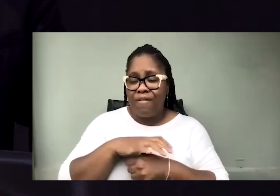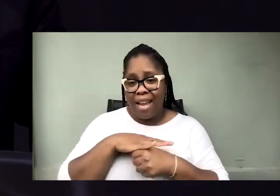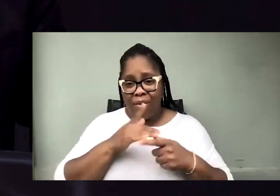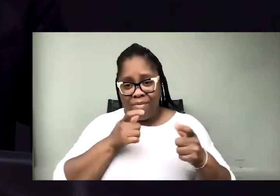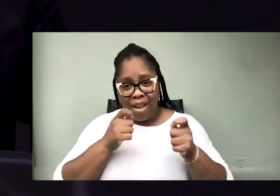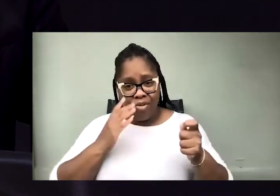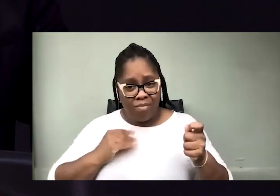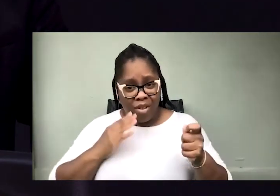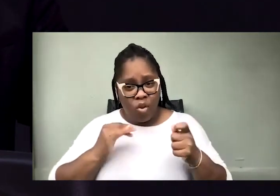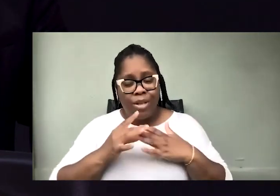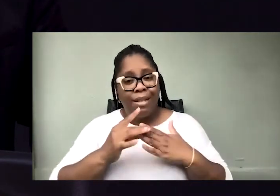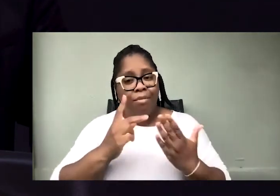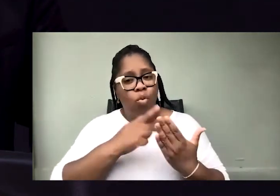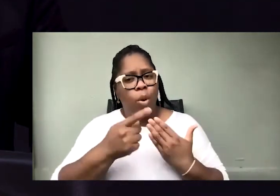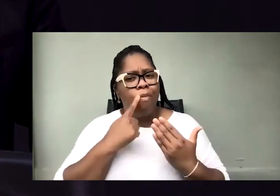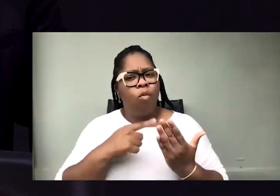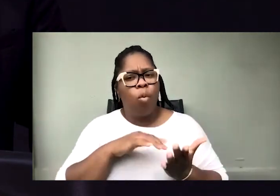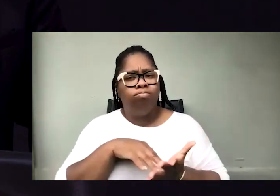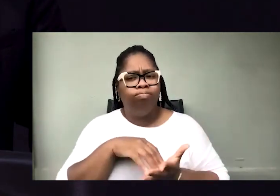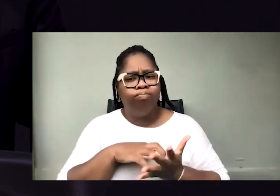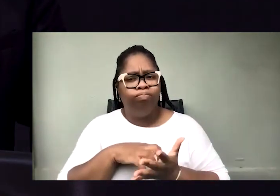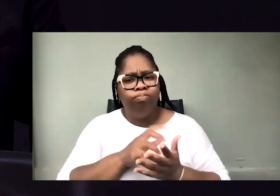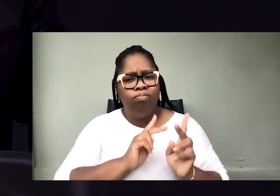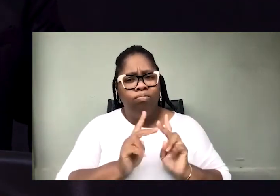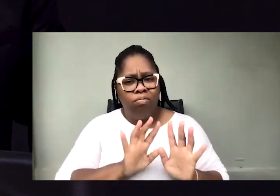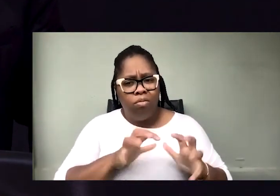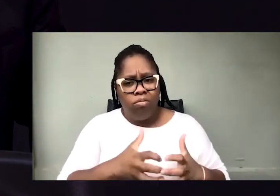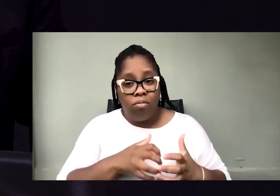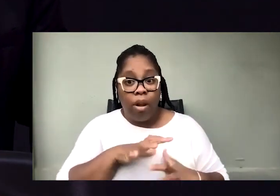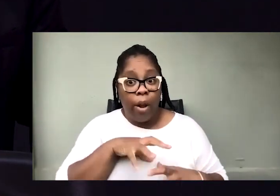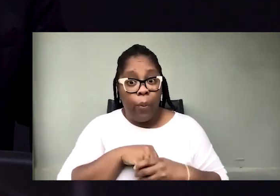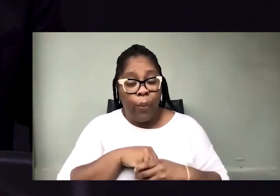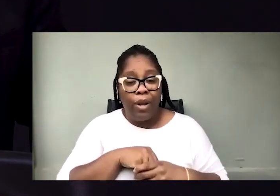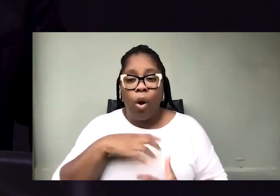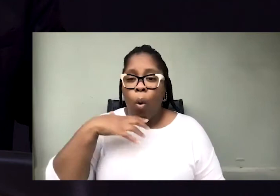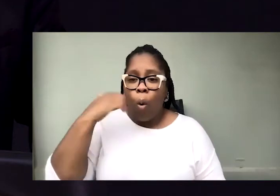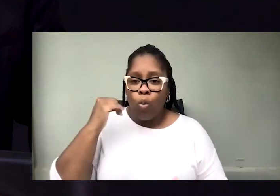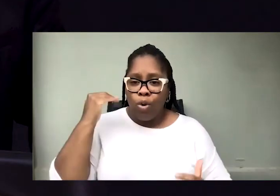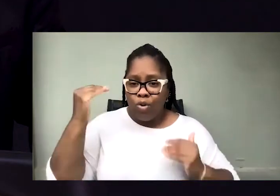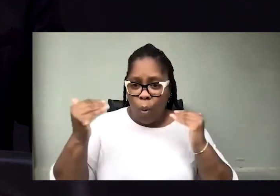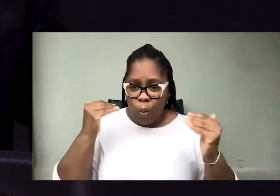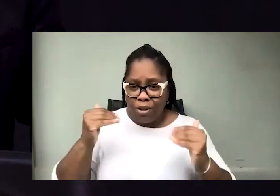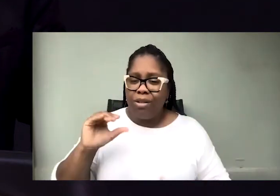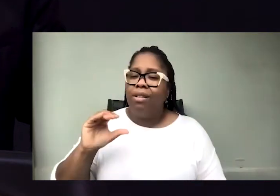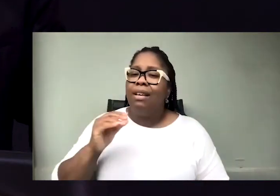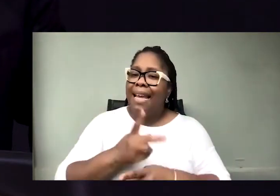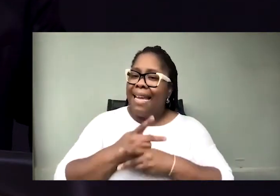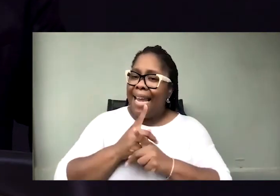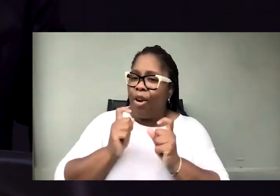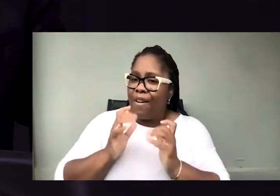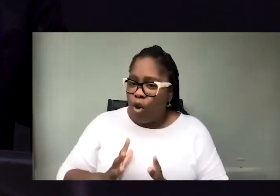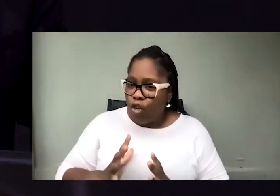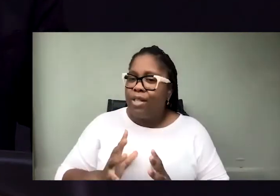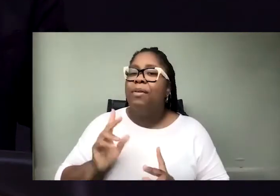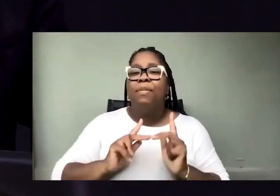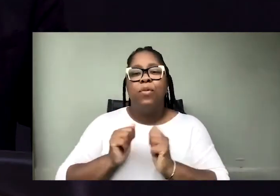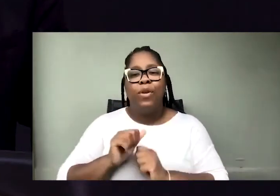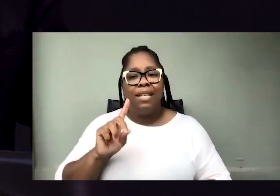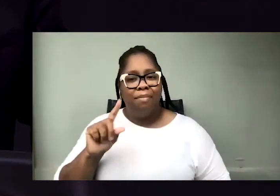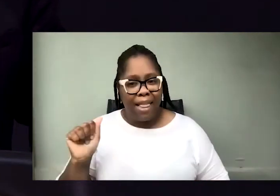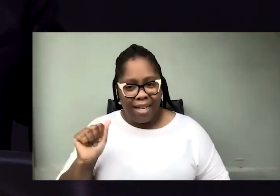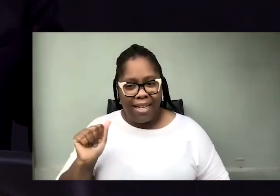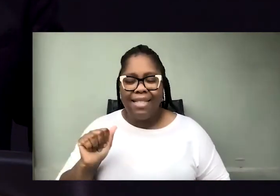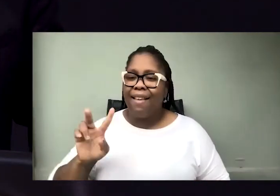leading programs for vulnerable populations, including older adults, caregivers, persons with